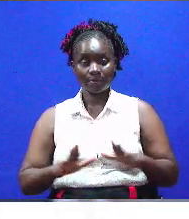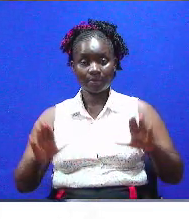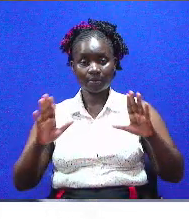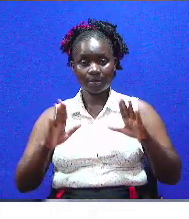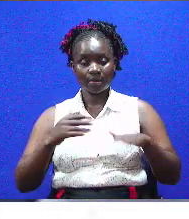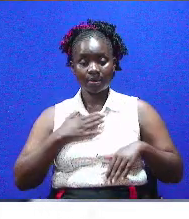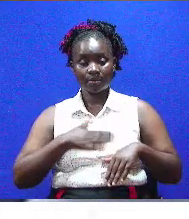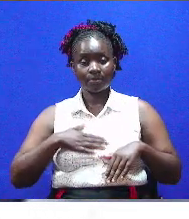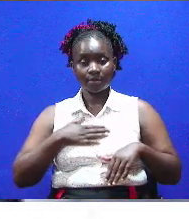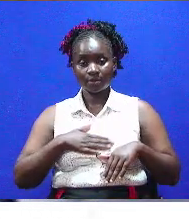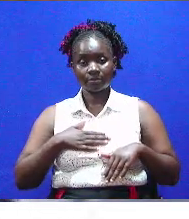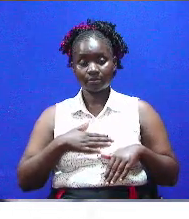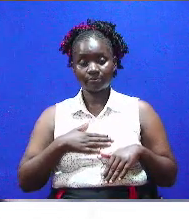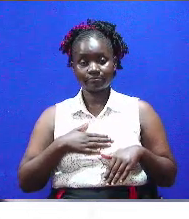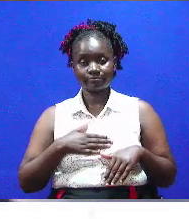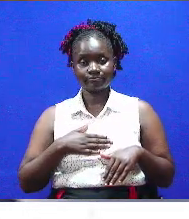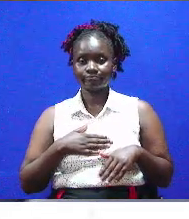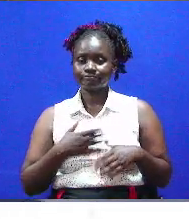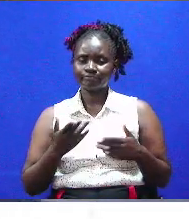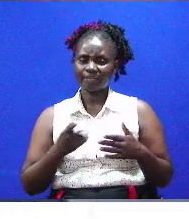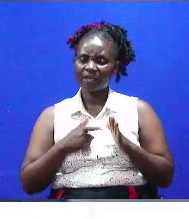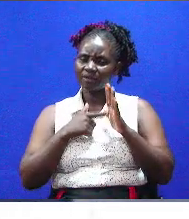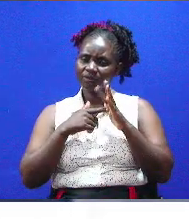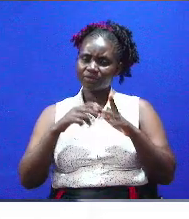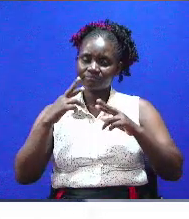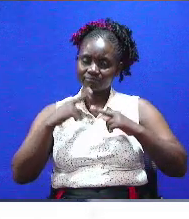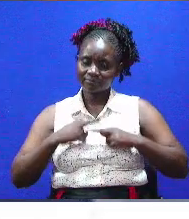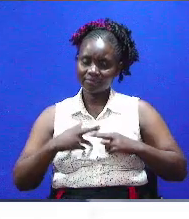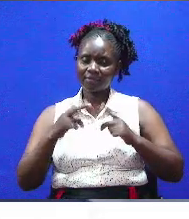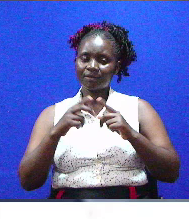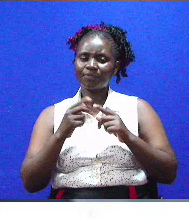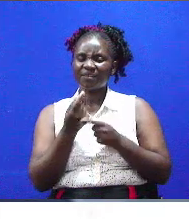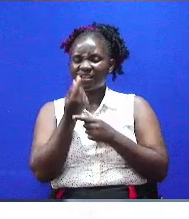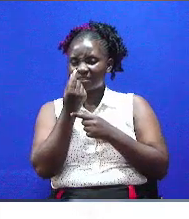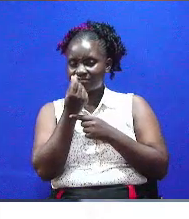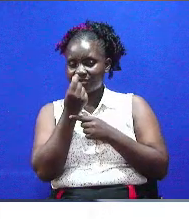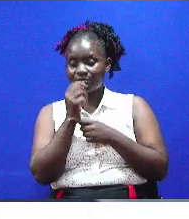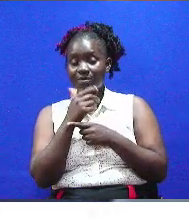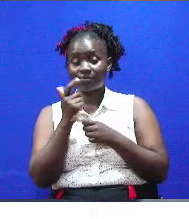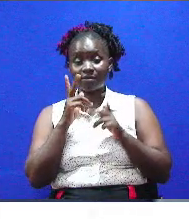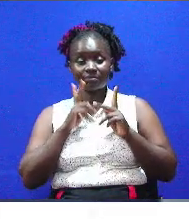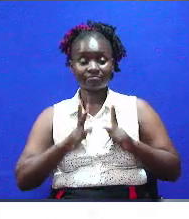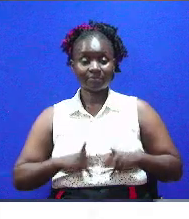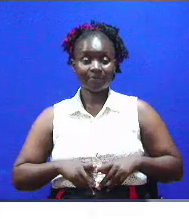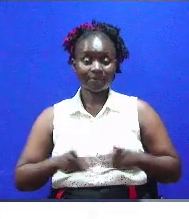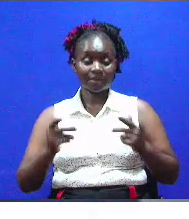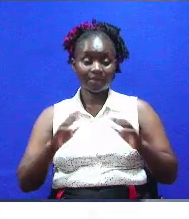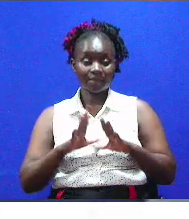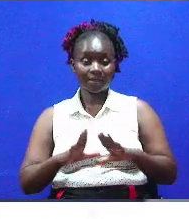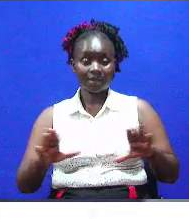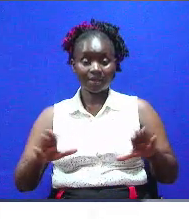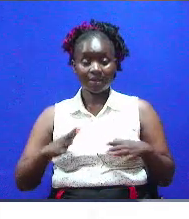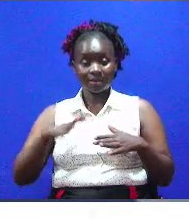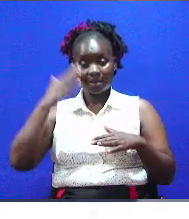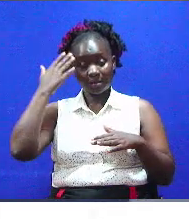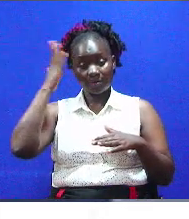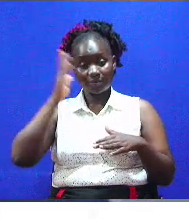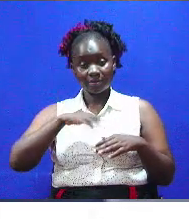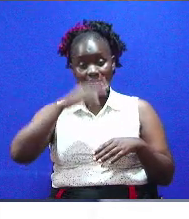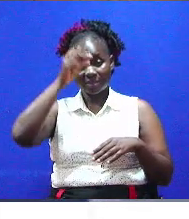Please, tuheshimiane kidogo. Kila mtu mwenye ako na shamba hapa ambayo anajua ni ya